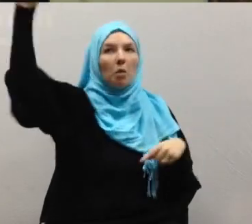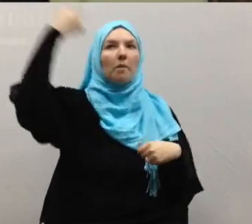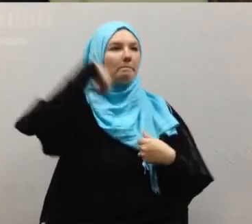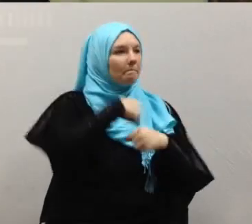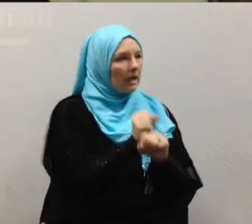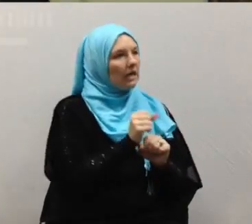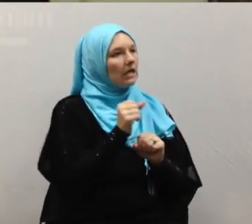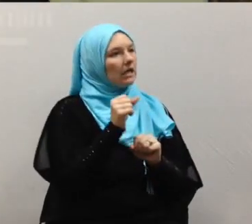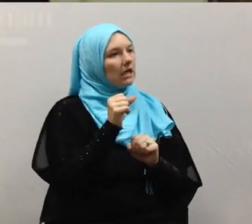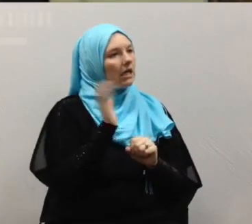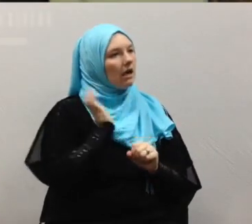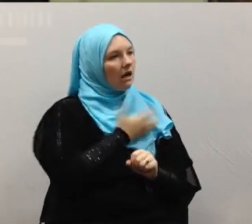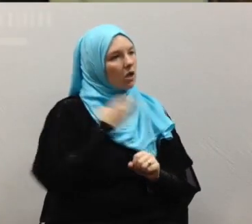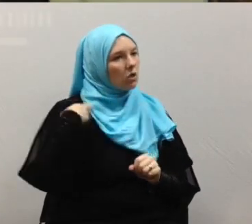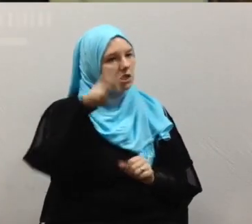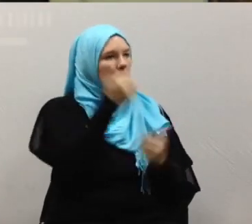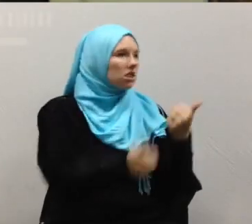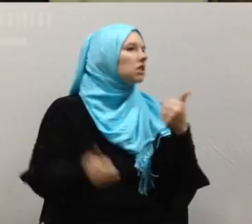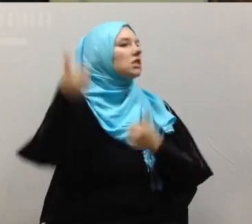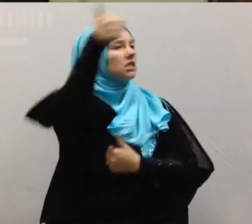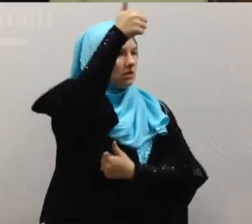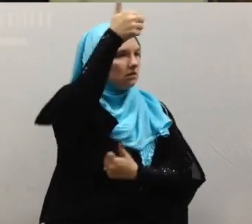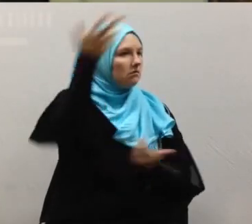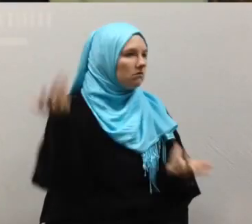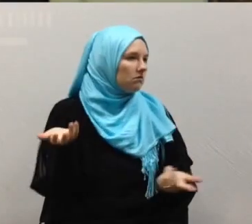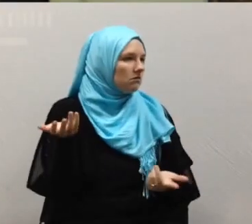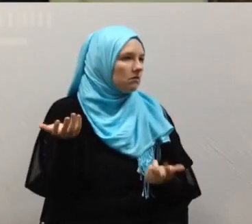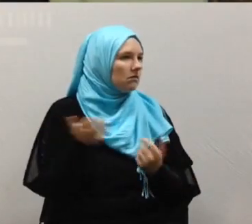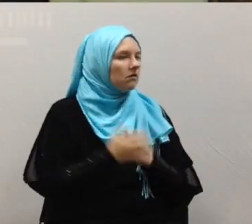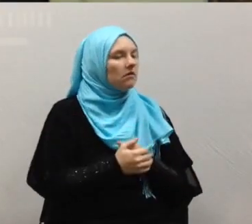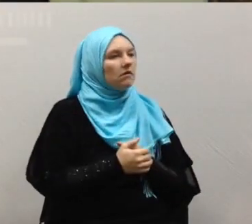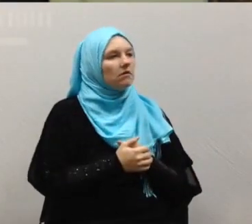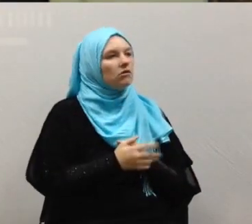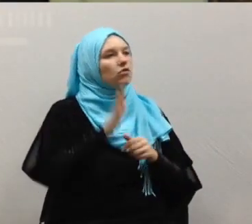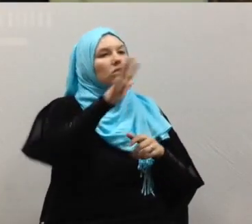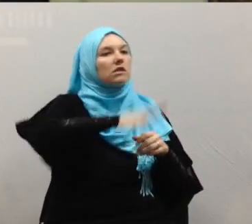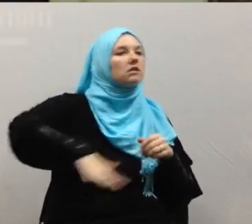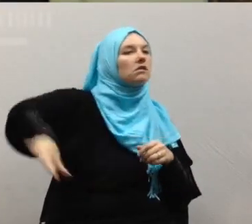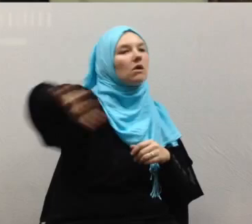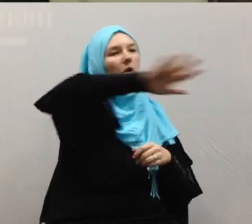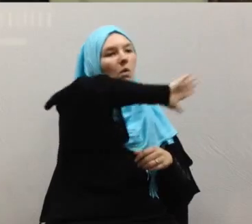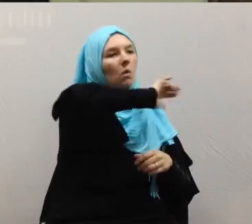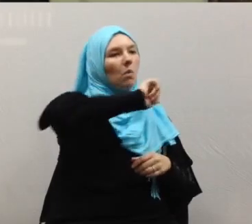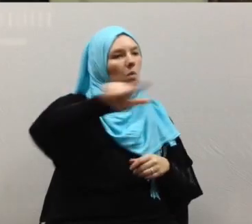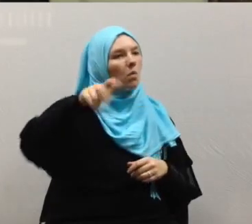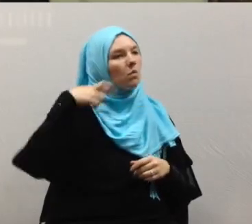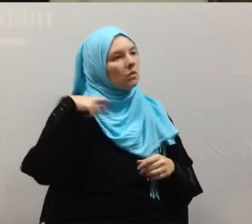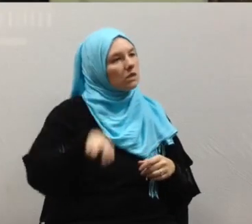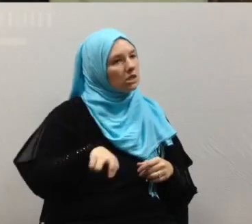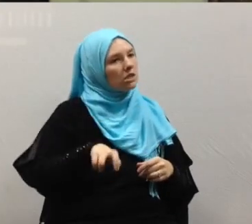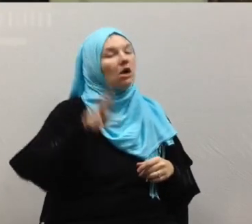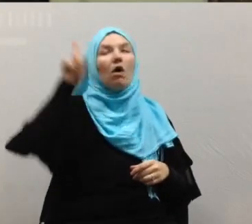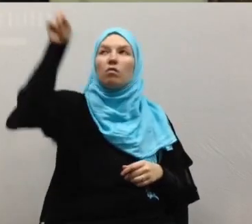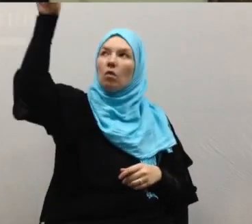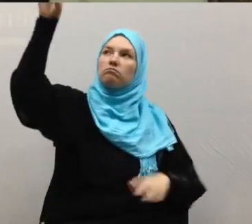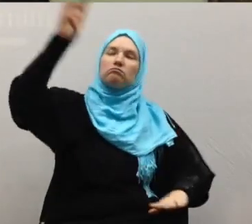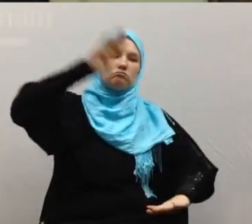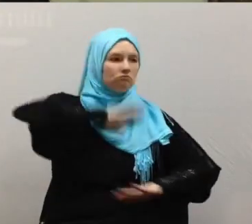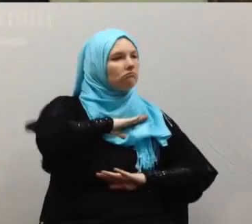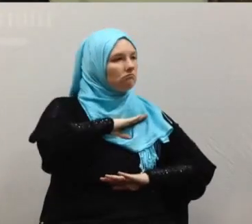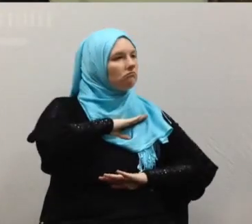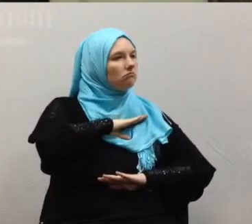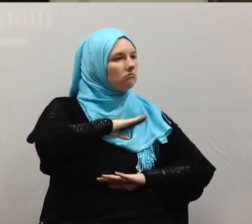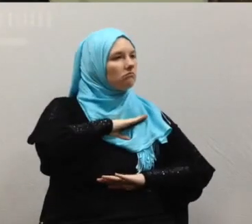manifest it over all religions. And sufficient is Allah as a witness. Then at the end, Muhammadun